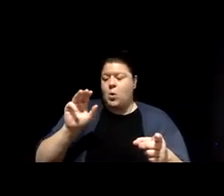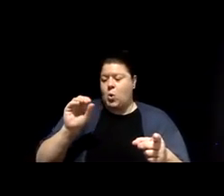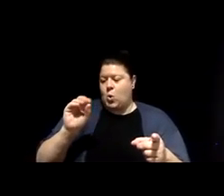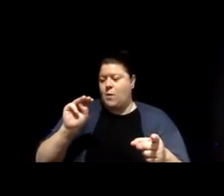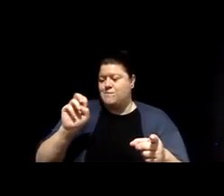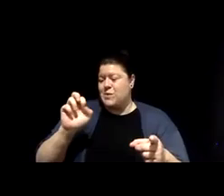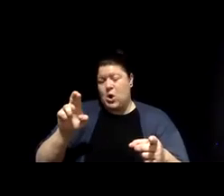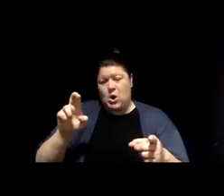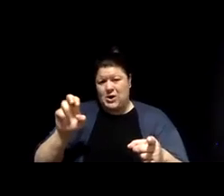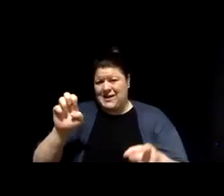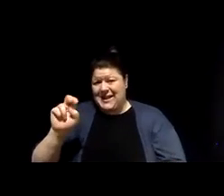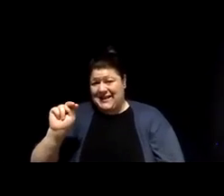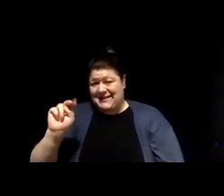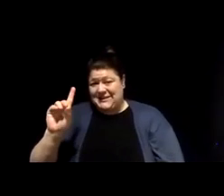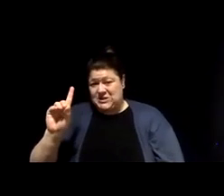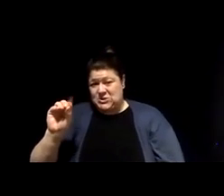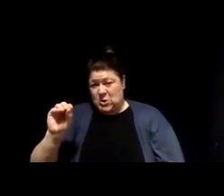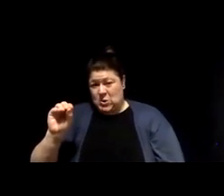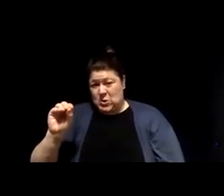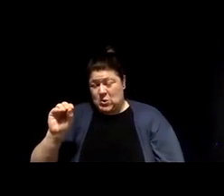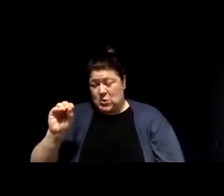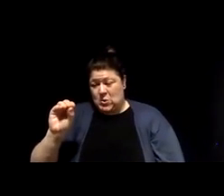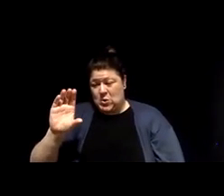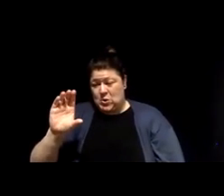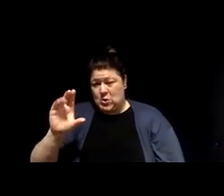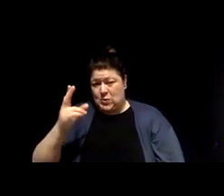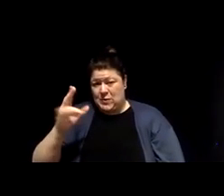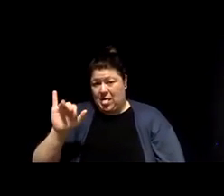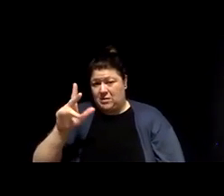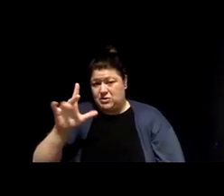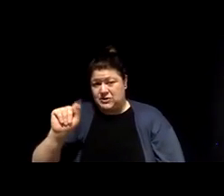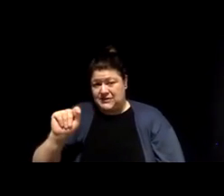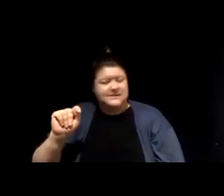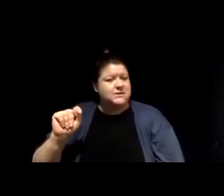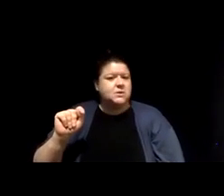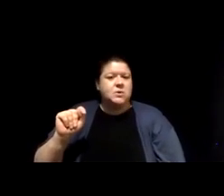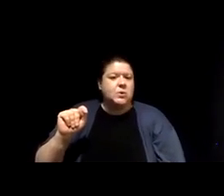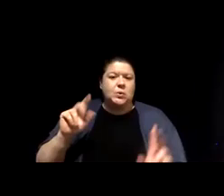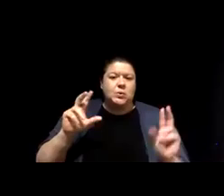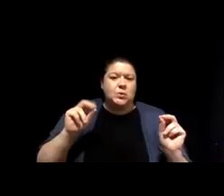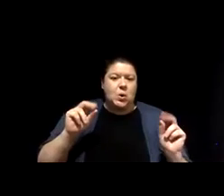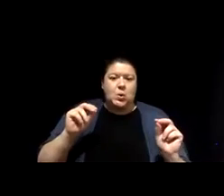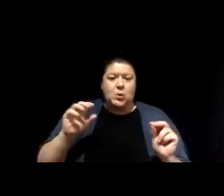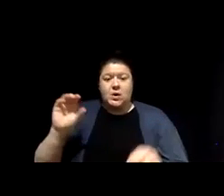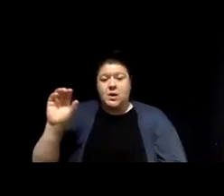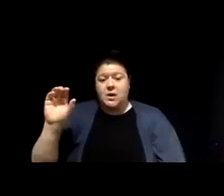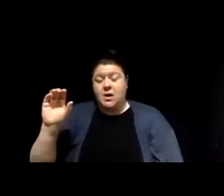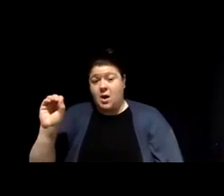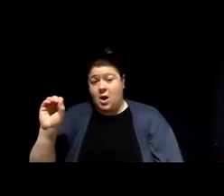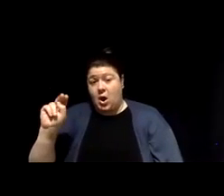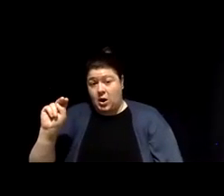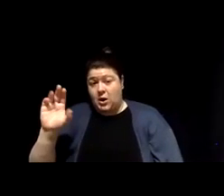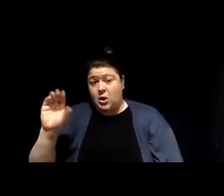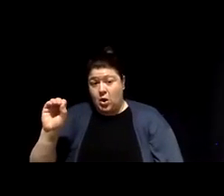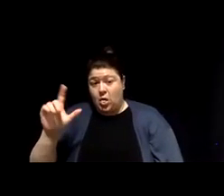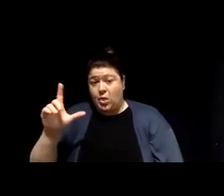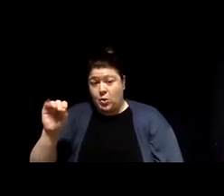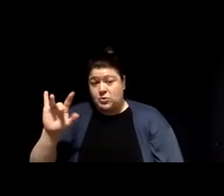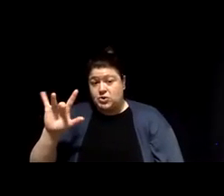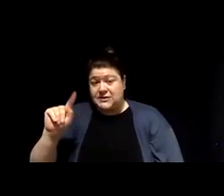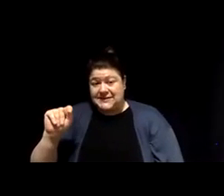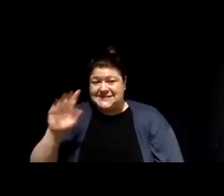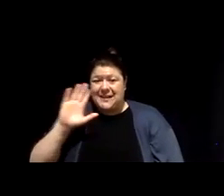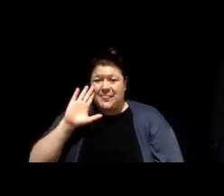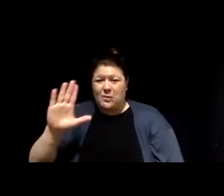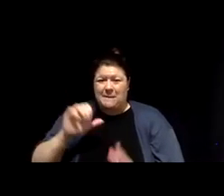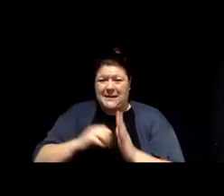endocrinologist? No, because we're talking about the lymphatic system. An oncologist, if you have cancer, you